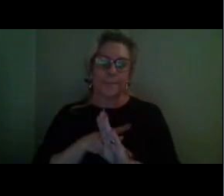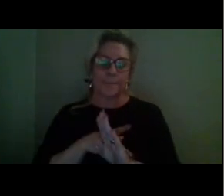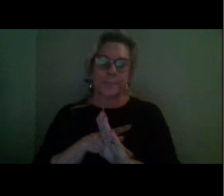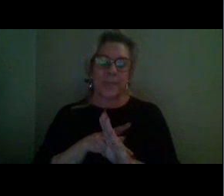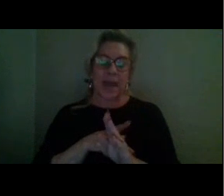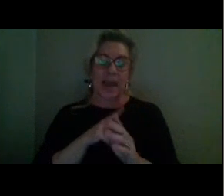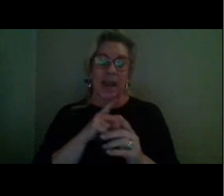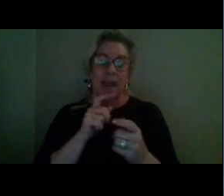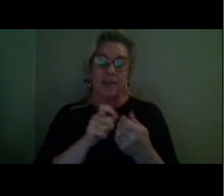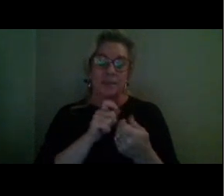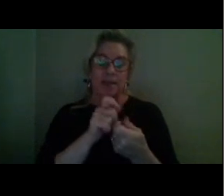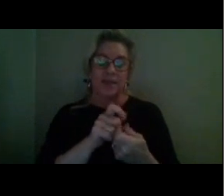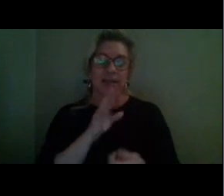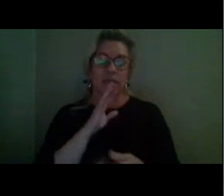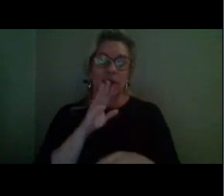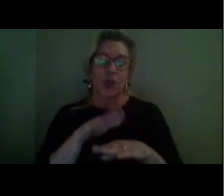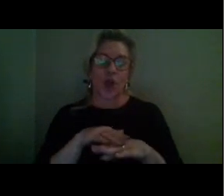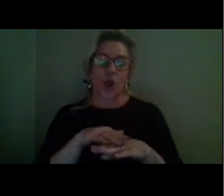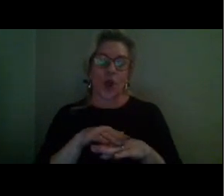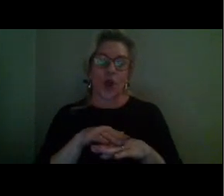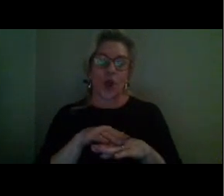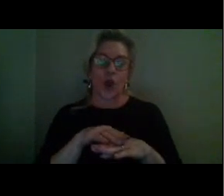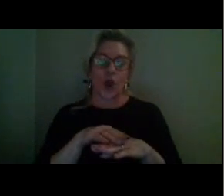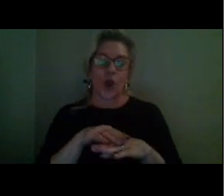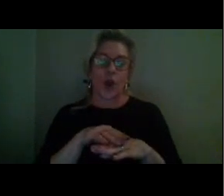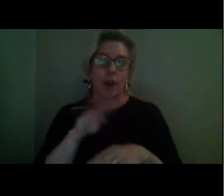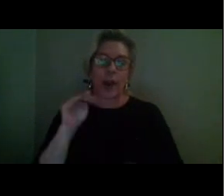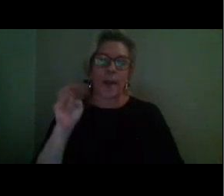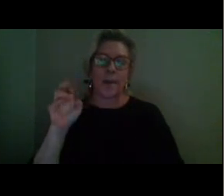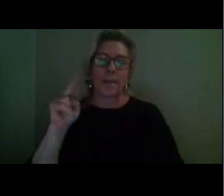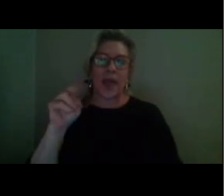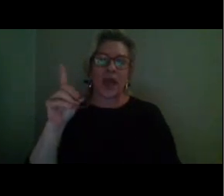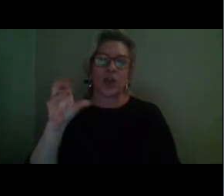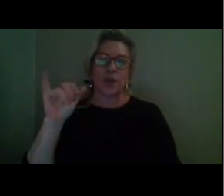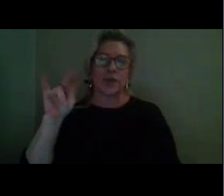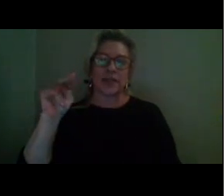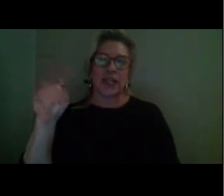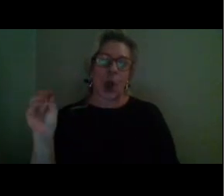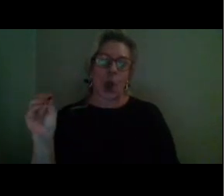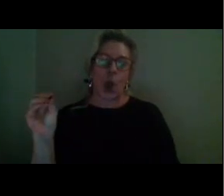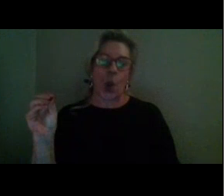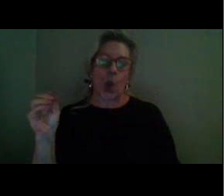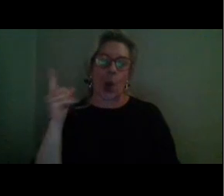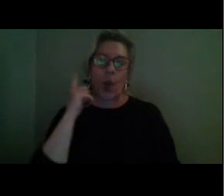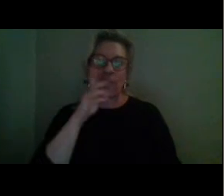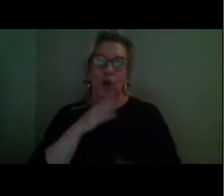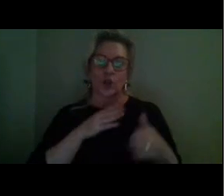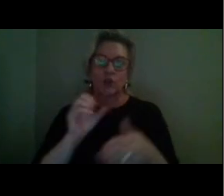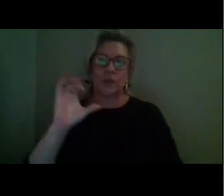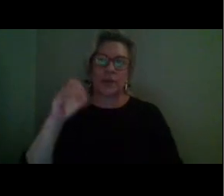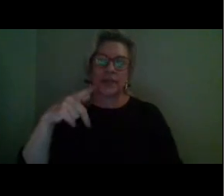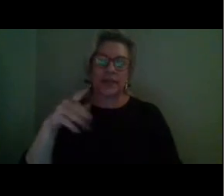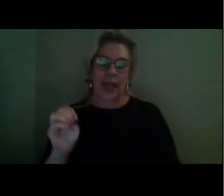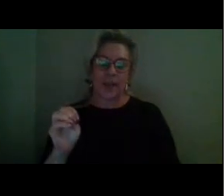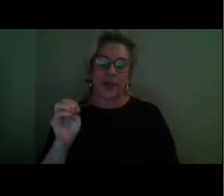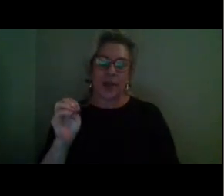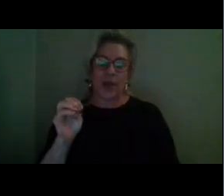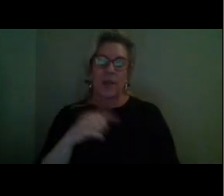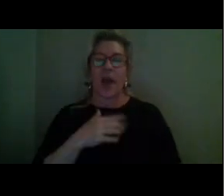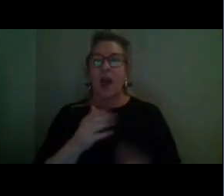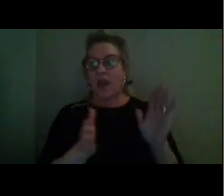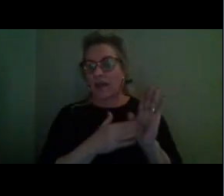particular, speaking on behalf of the Mendocino Council of Governments proposal for Wallala Downtown Streetscape Enhancement Projects. My